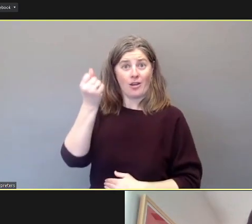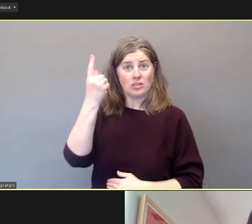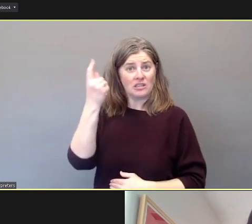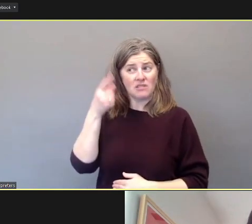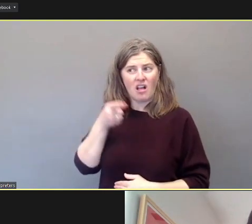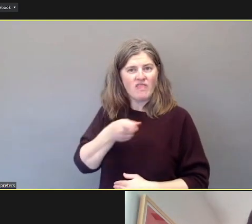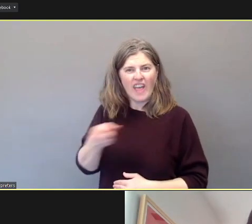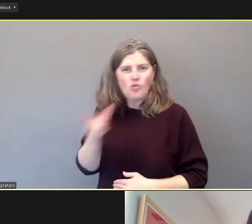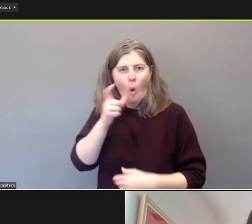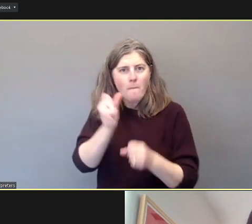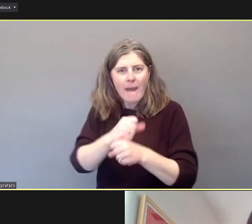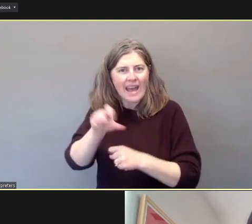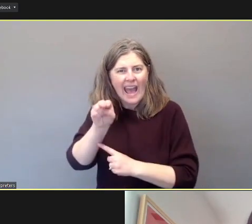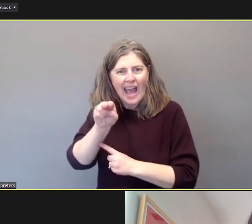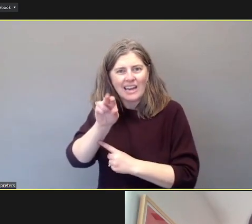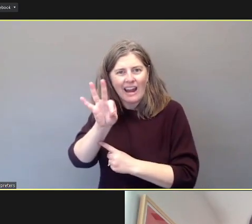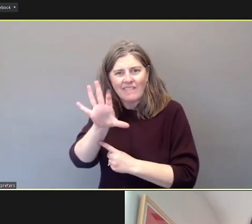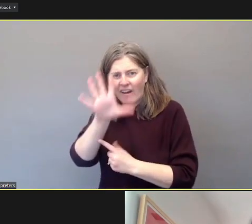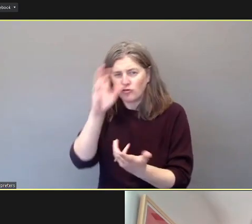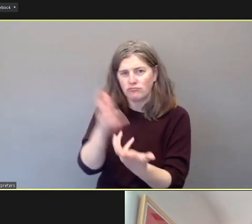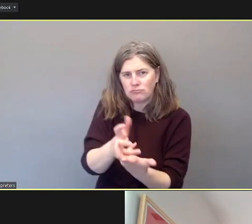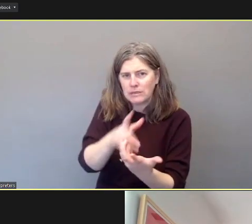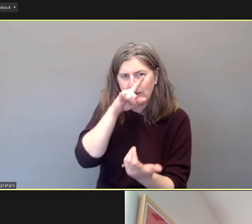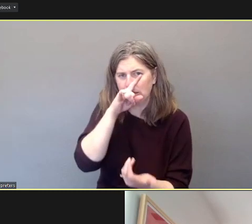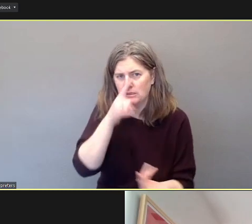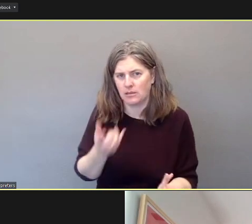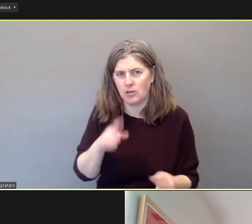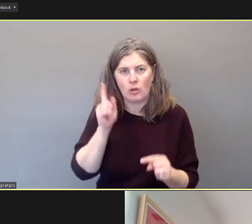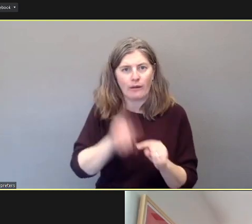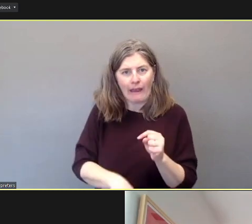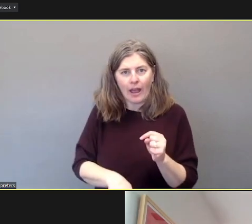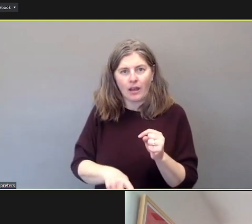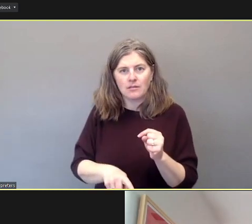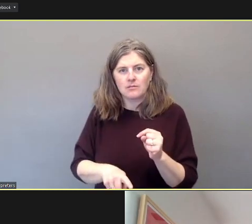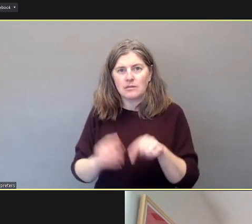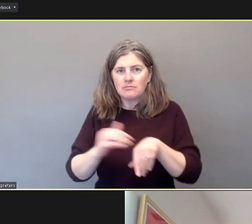make N95s for kids. You're not going to put kids out playing